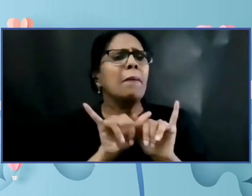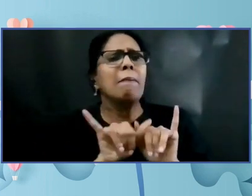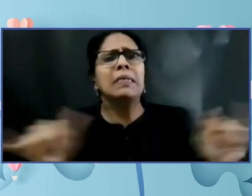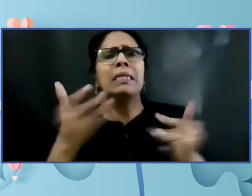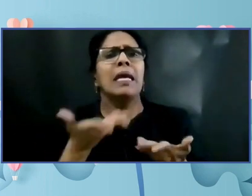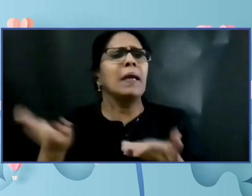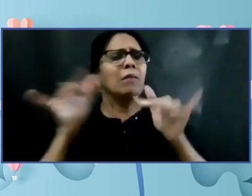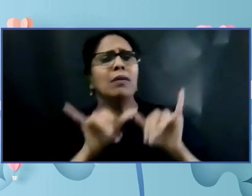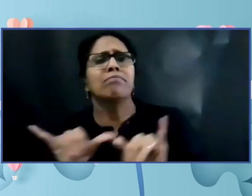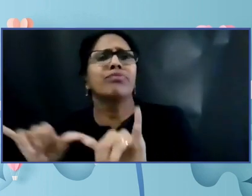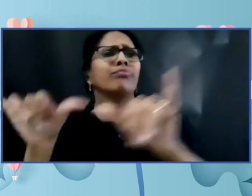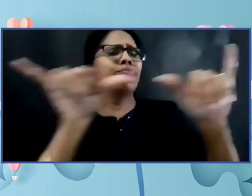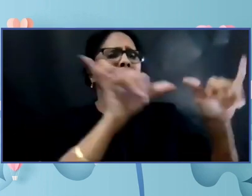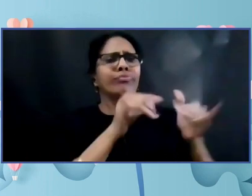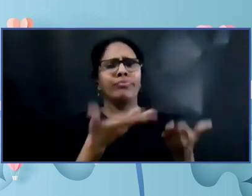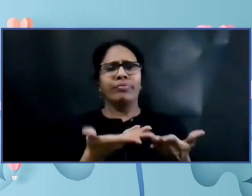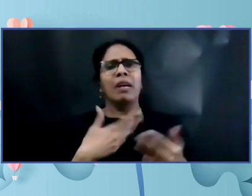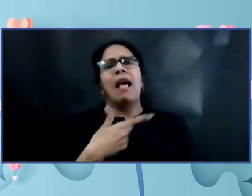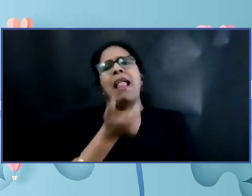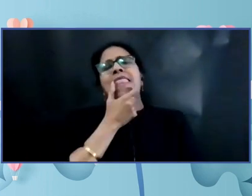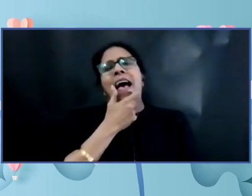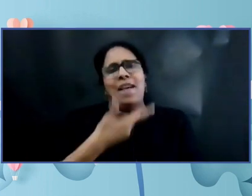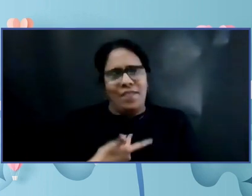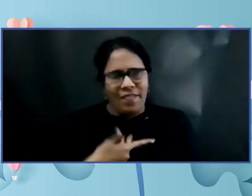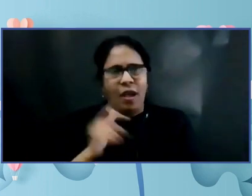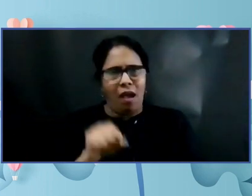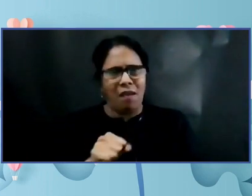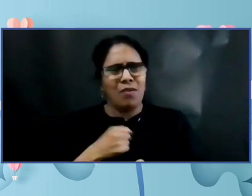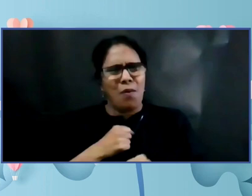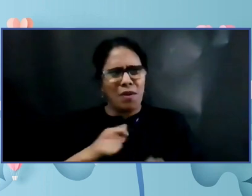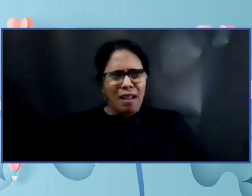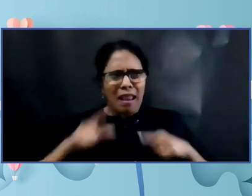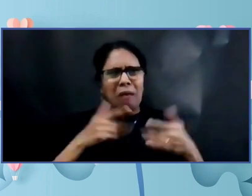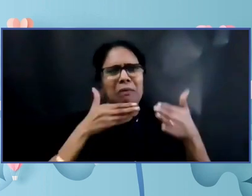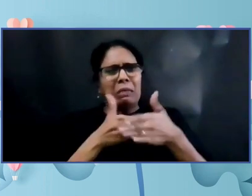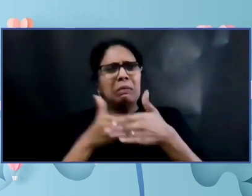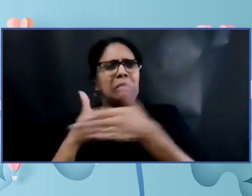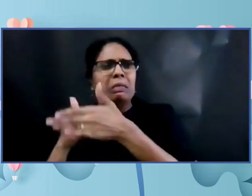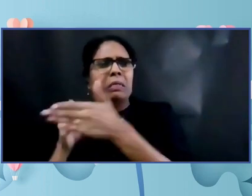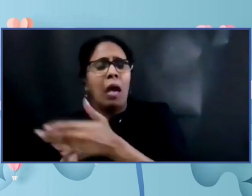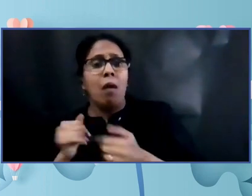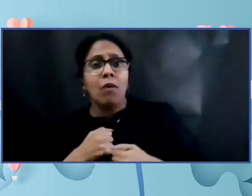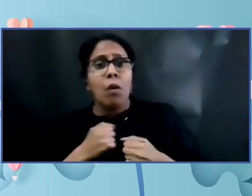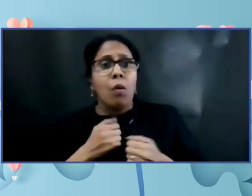lives are filled with struggles, but there's strength in numbers.